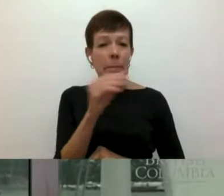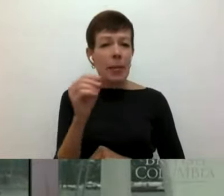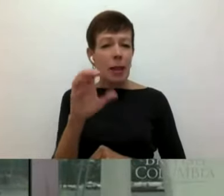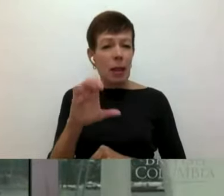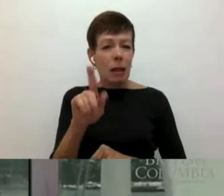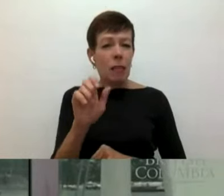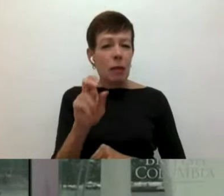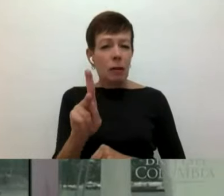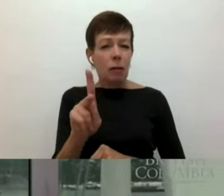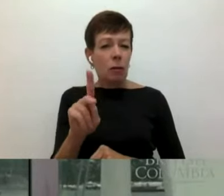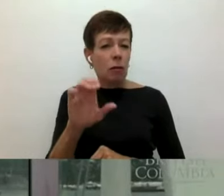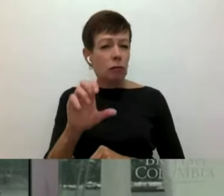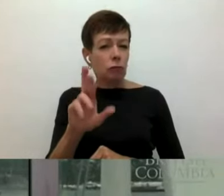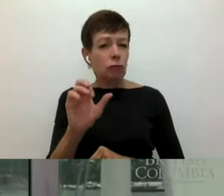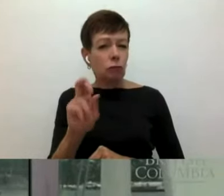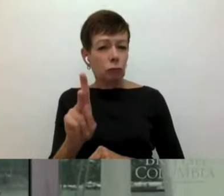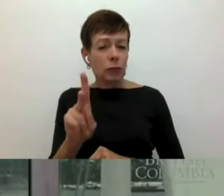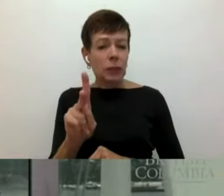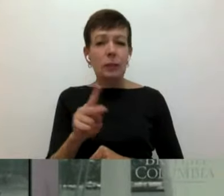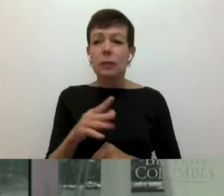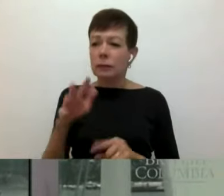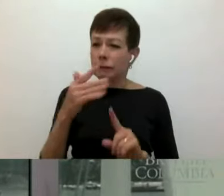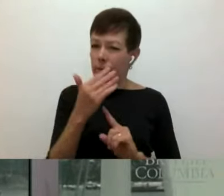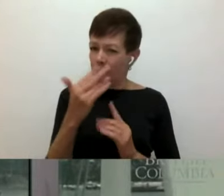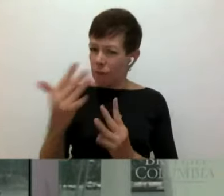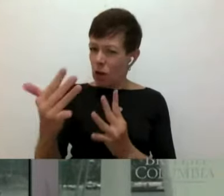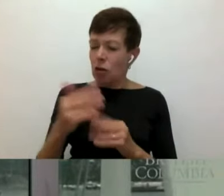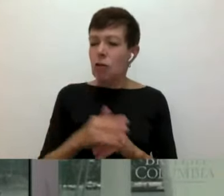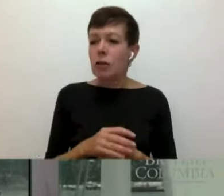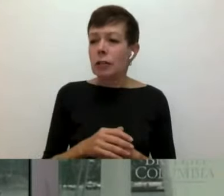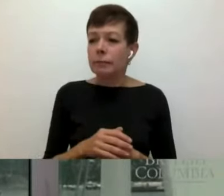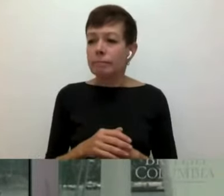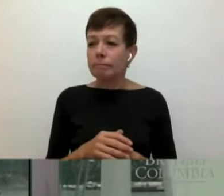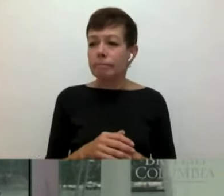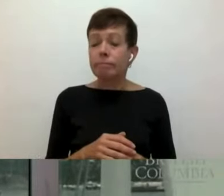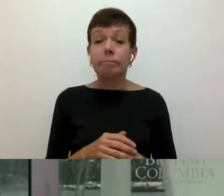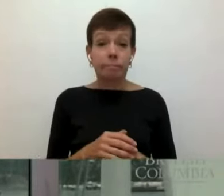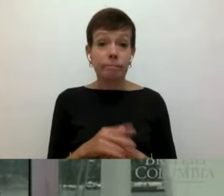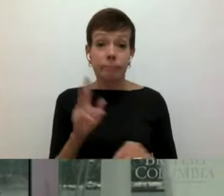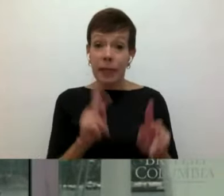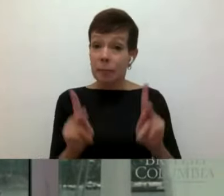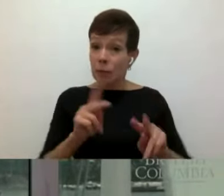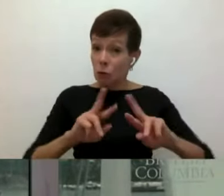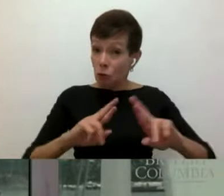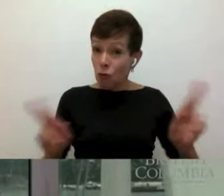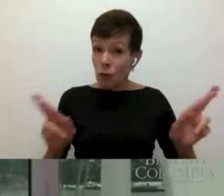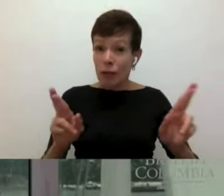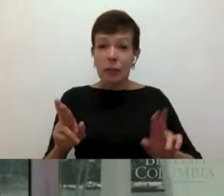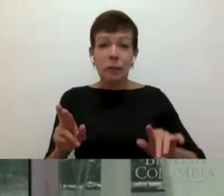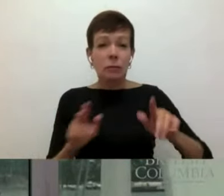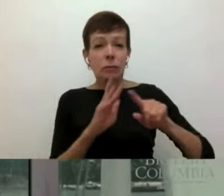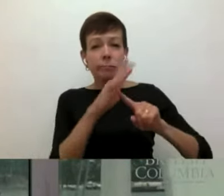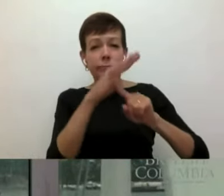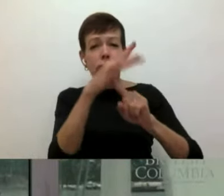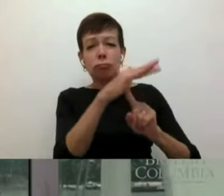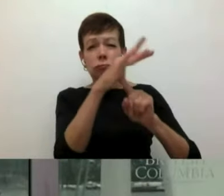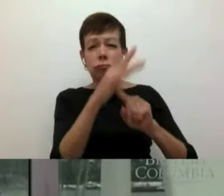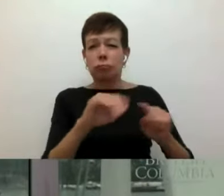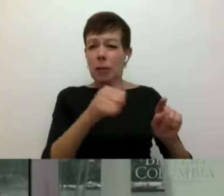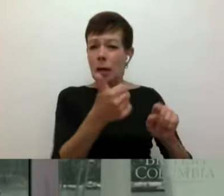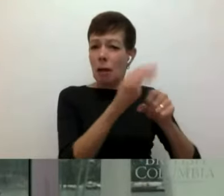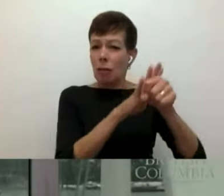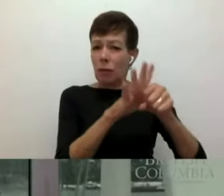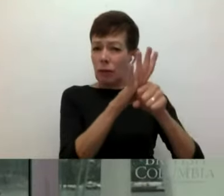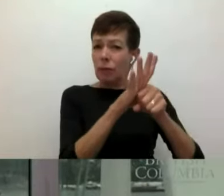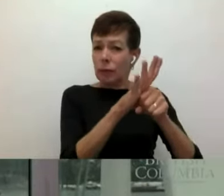Walroy Lake wildfire, and the Clark Creek wildfire. Crews are also eager to resume air